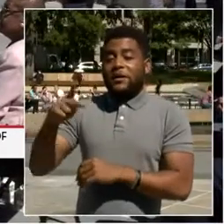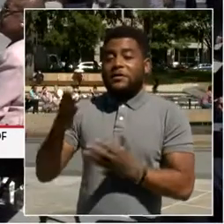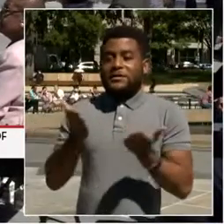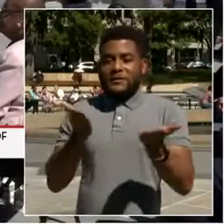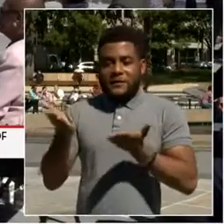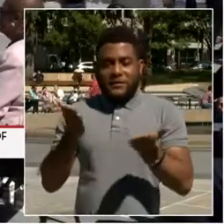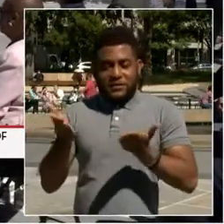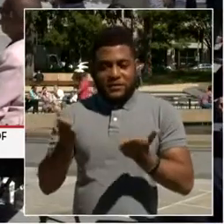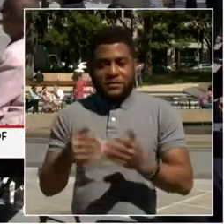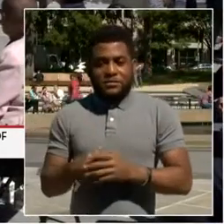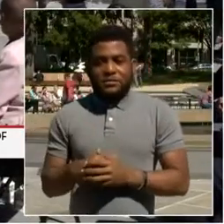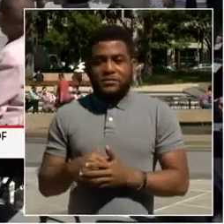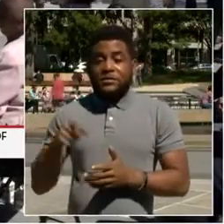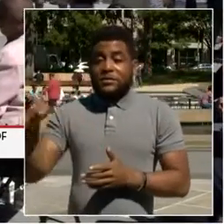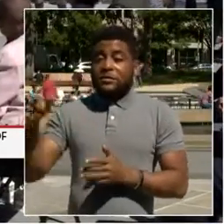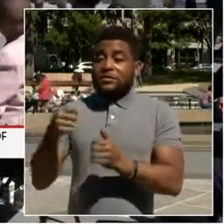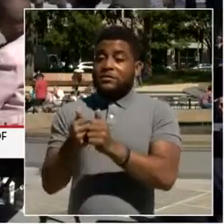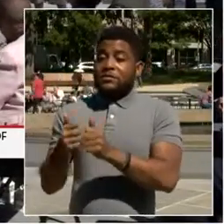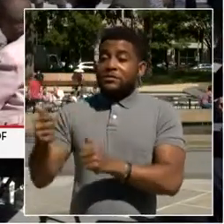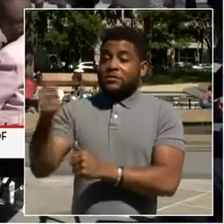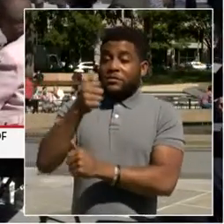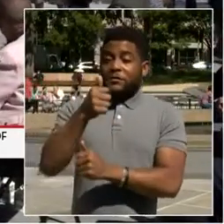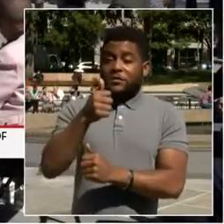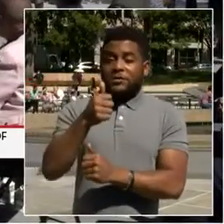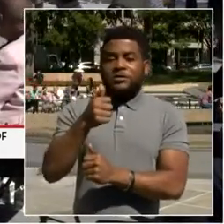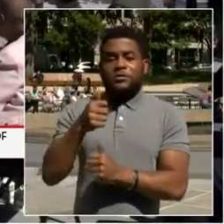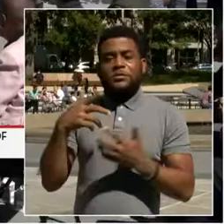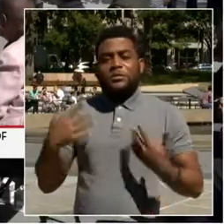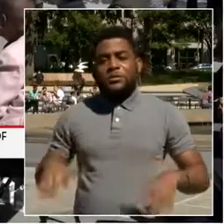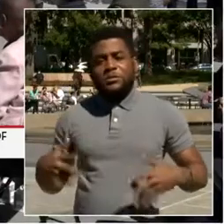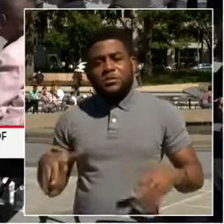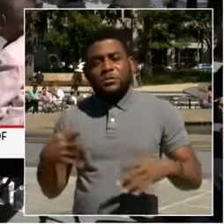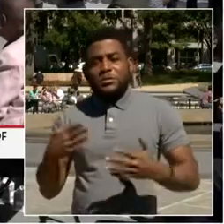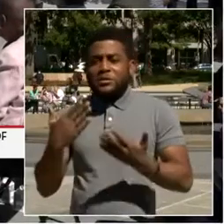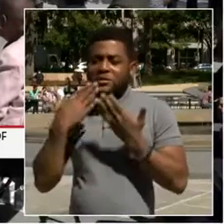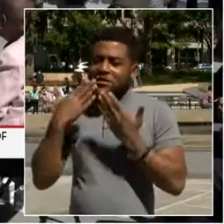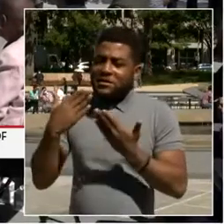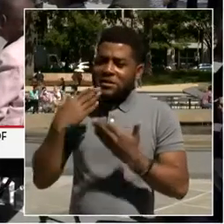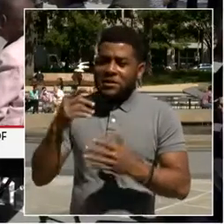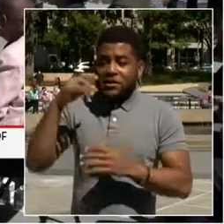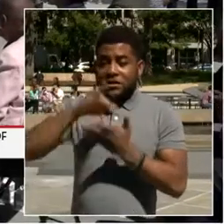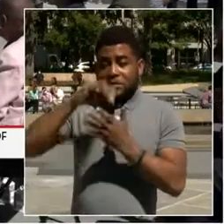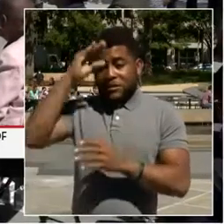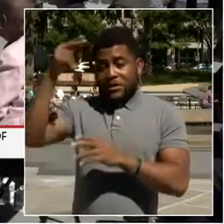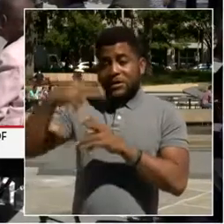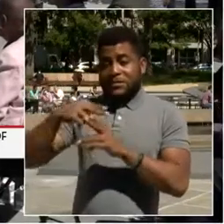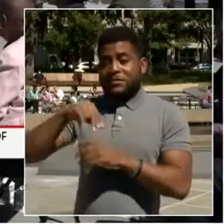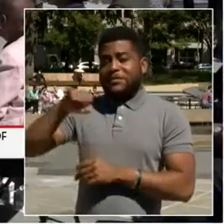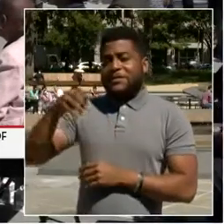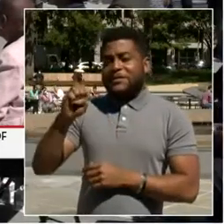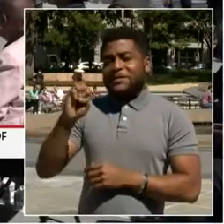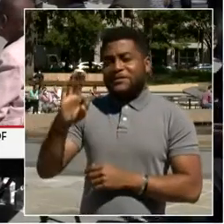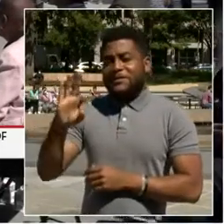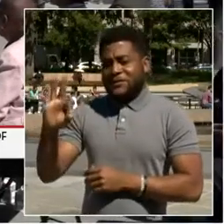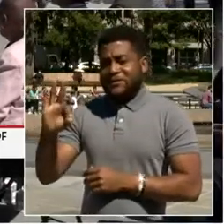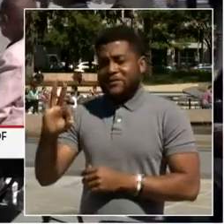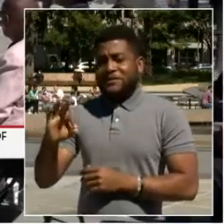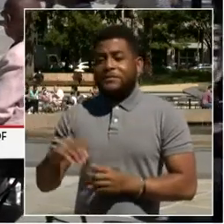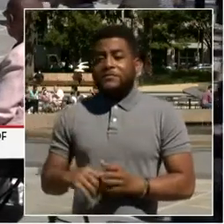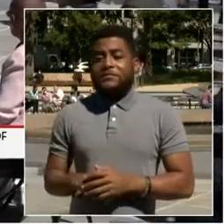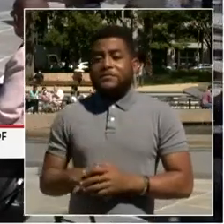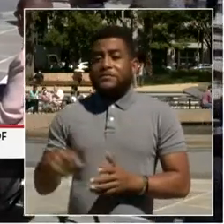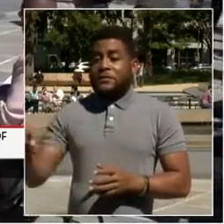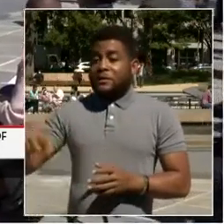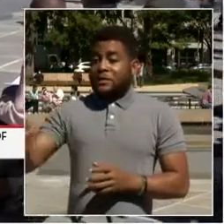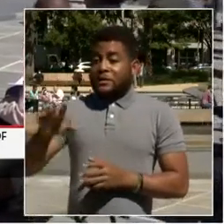before Jeff, but Jeff, thank you and your superb team for the partnership and the leadership. Some of your colleagues might be here,